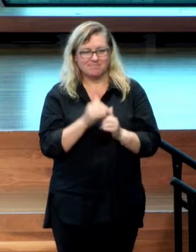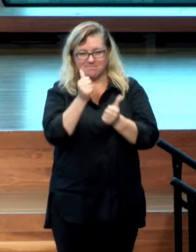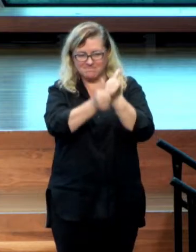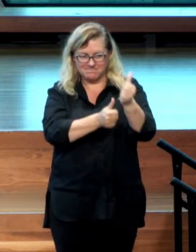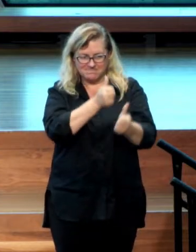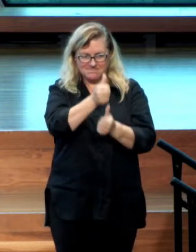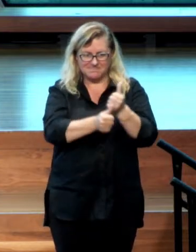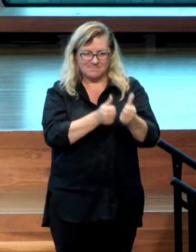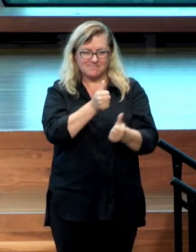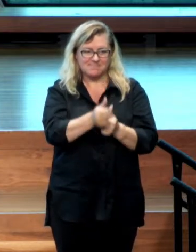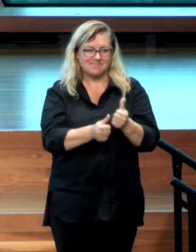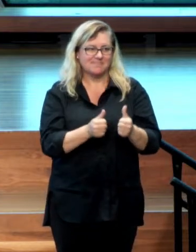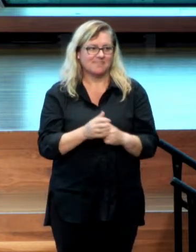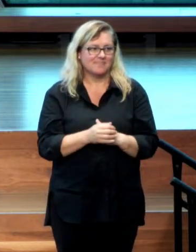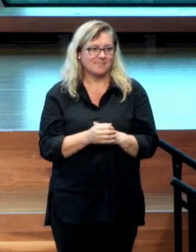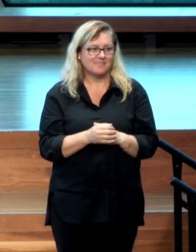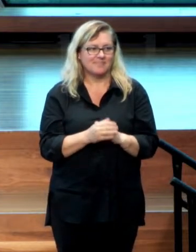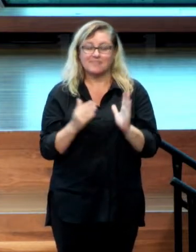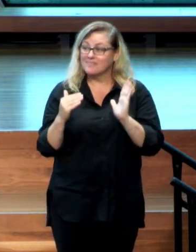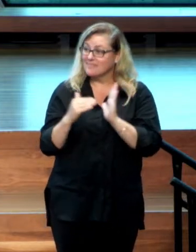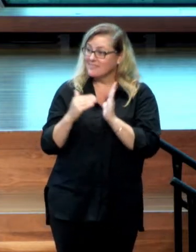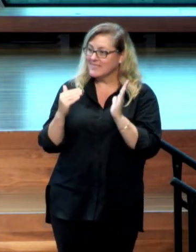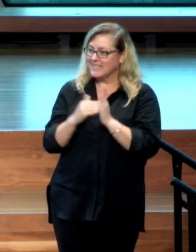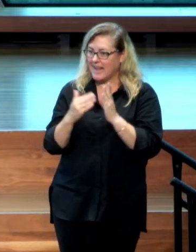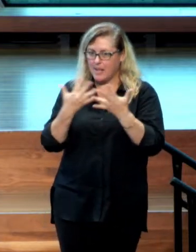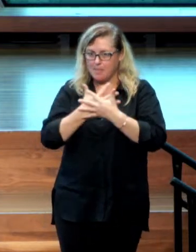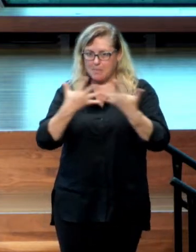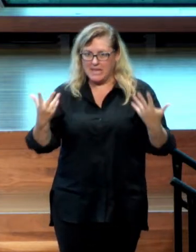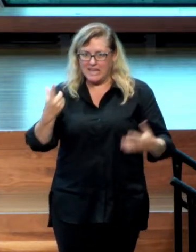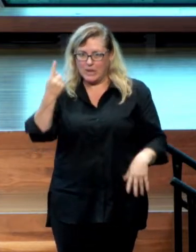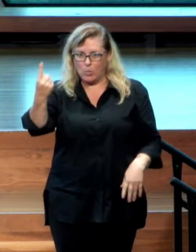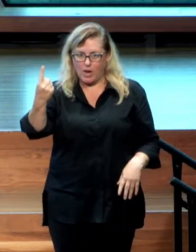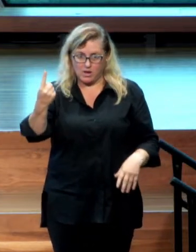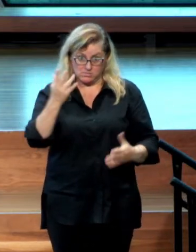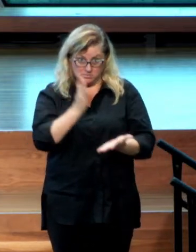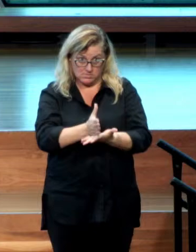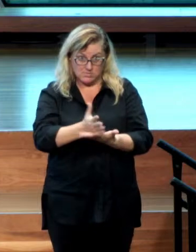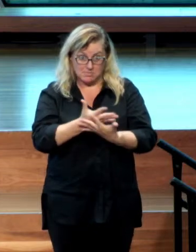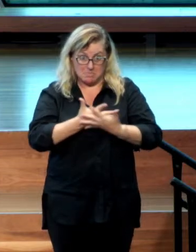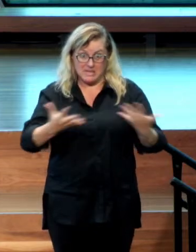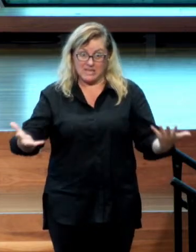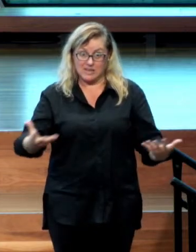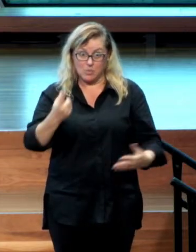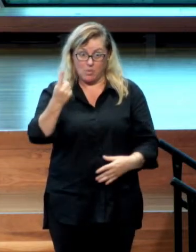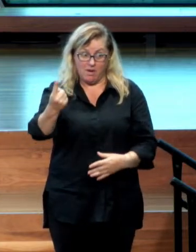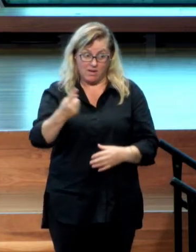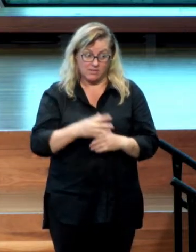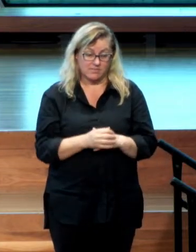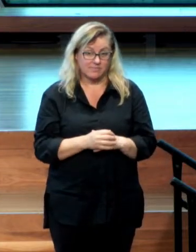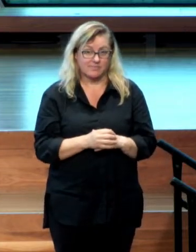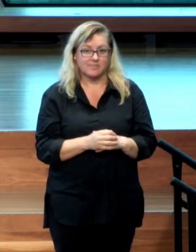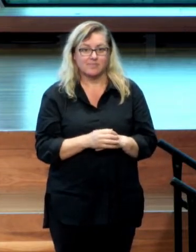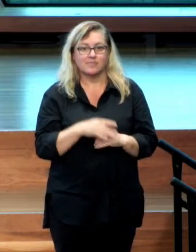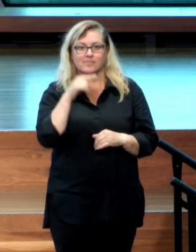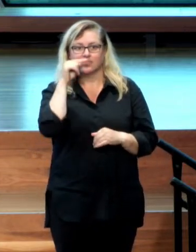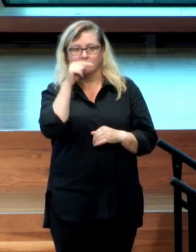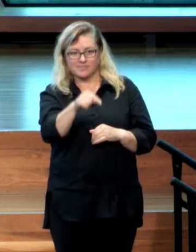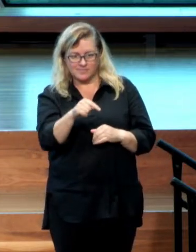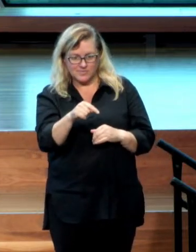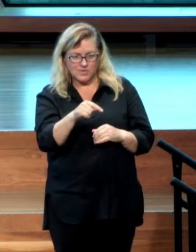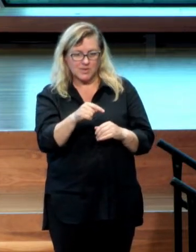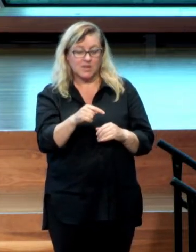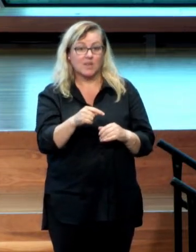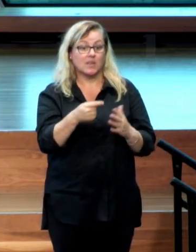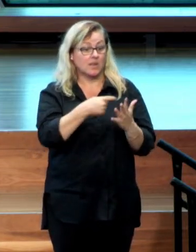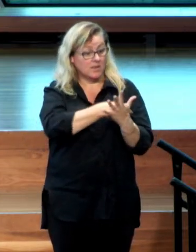congratulations. So now the big one, the really big one. The winners of the 6 main suite categories are